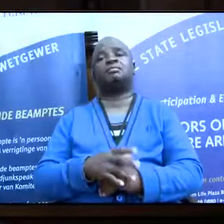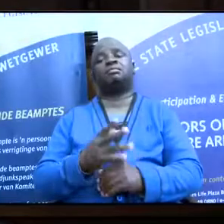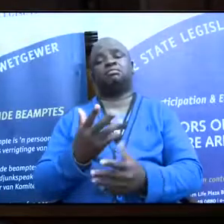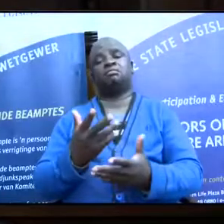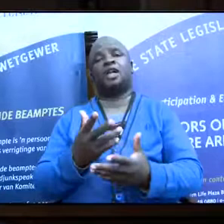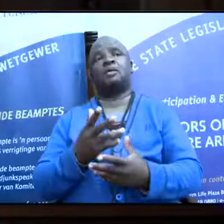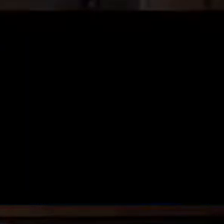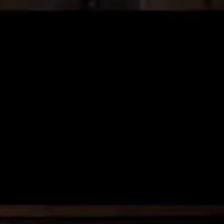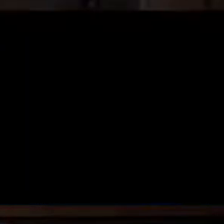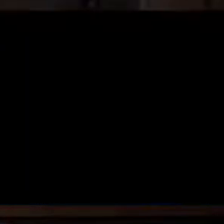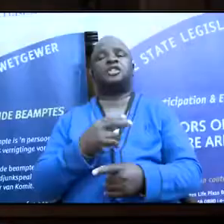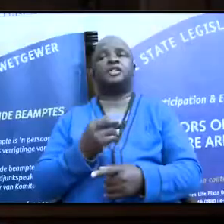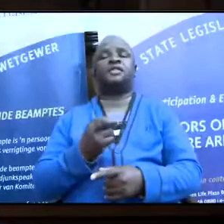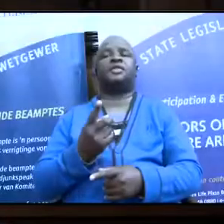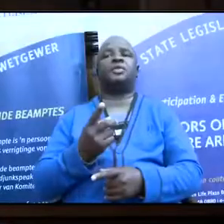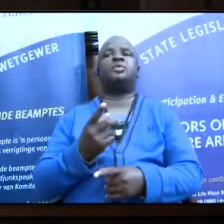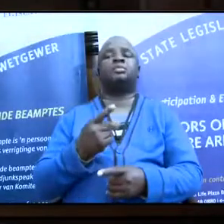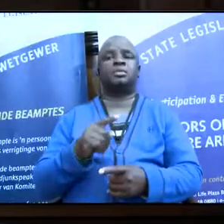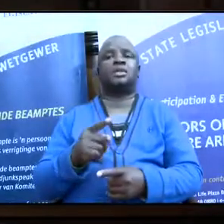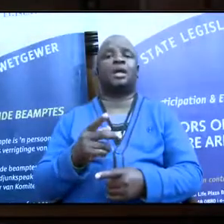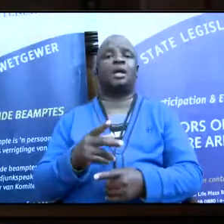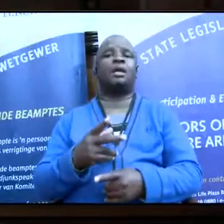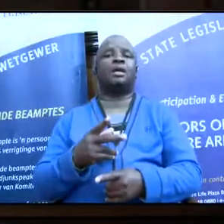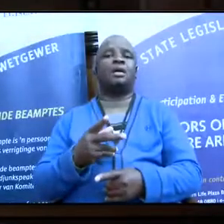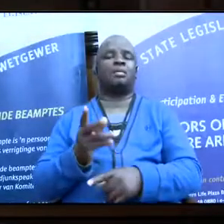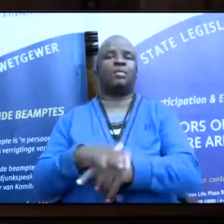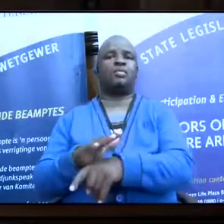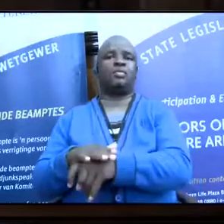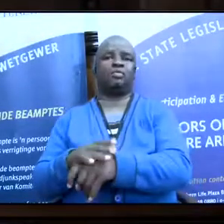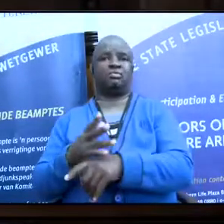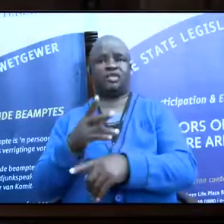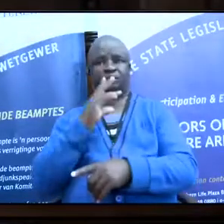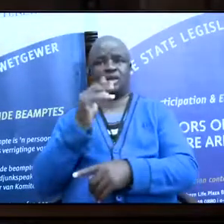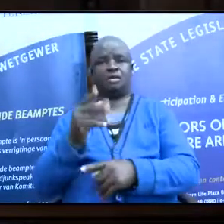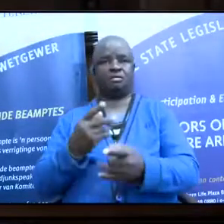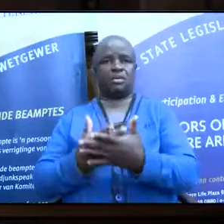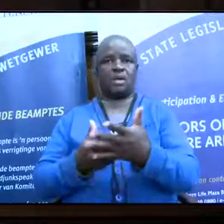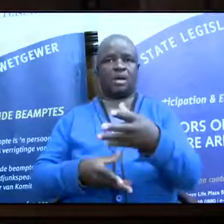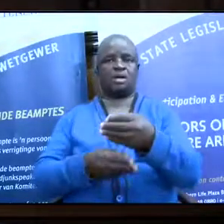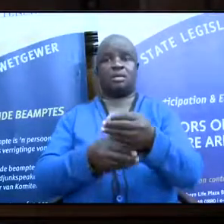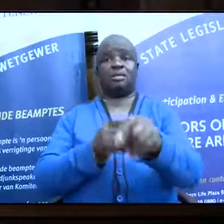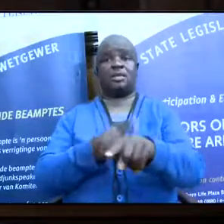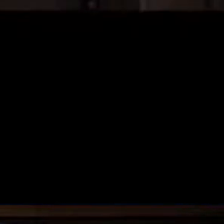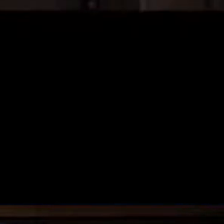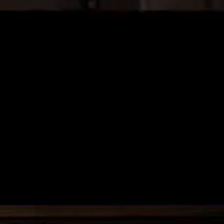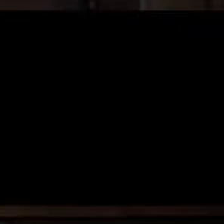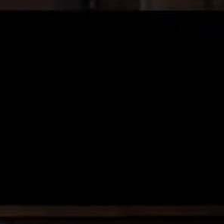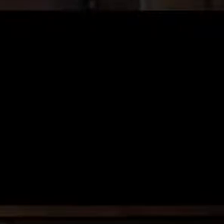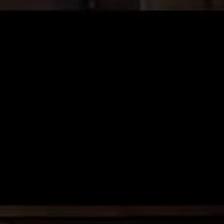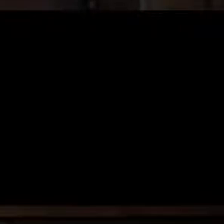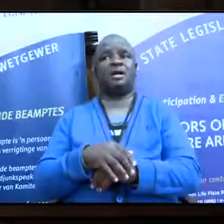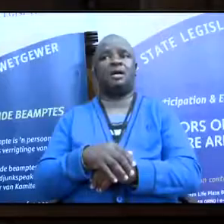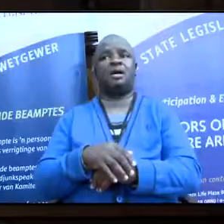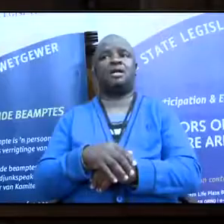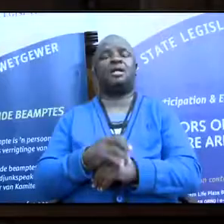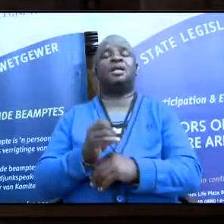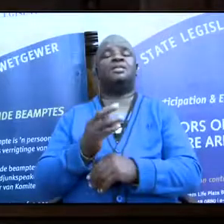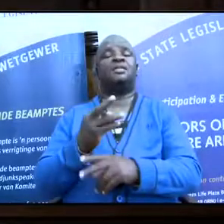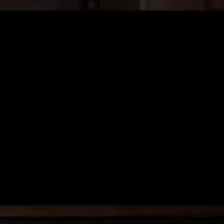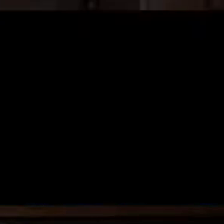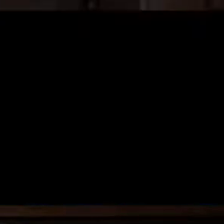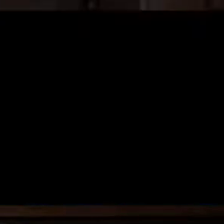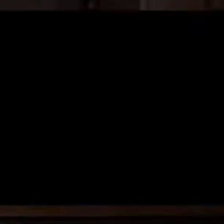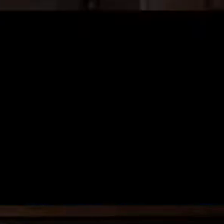certain things to be addressed by the honorable speaker when she does a cured address and then if there are those